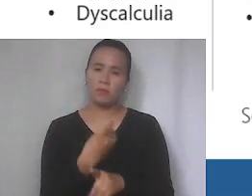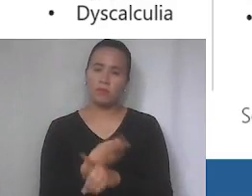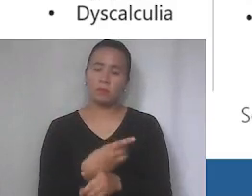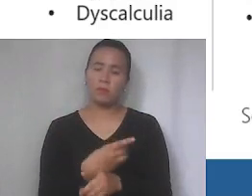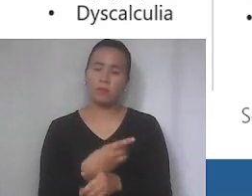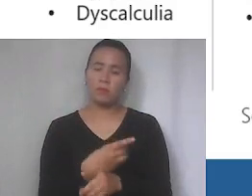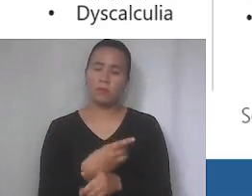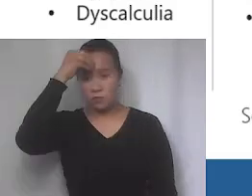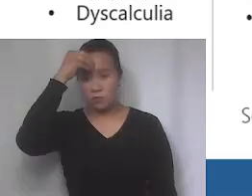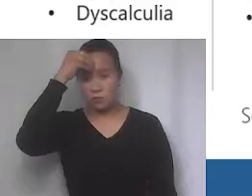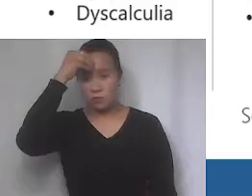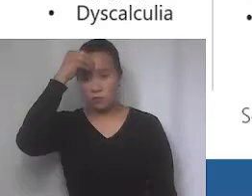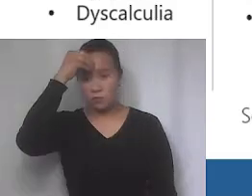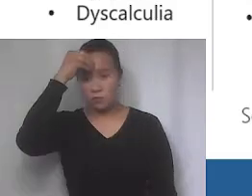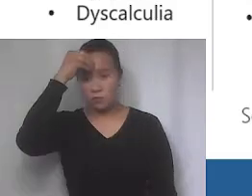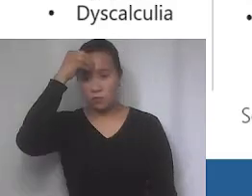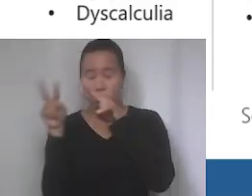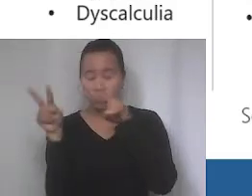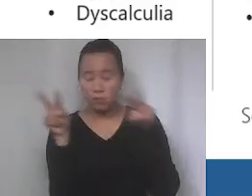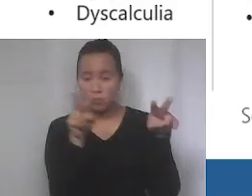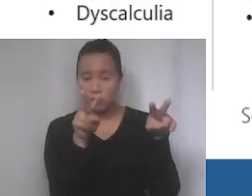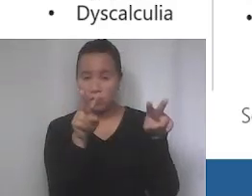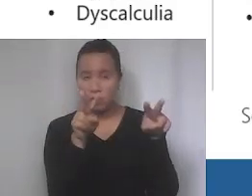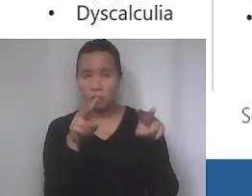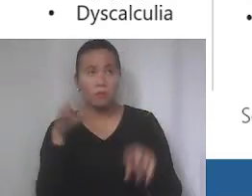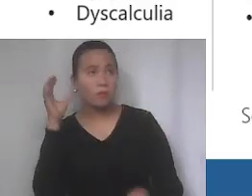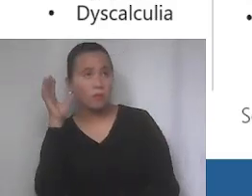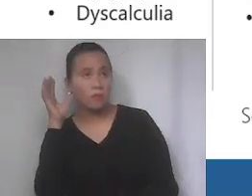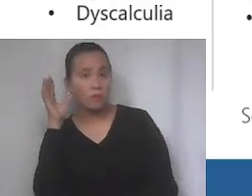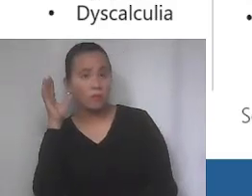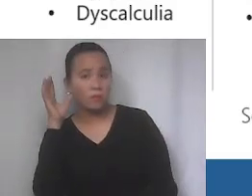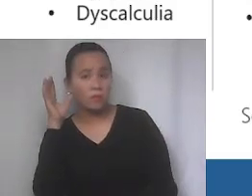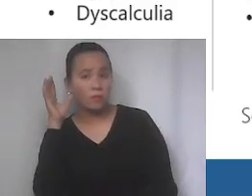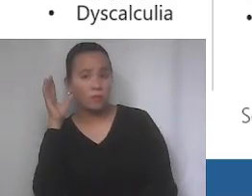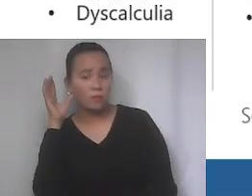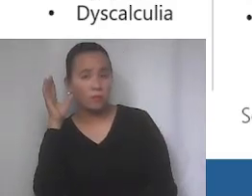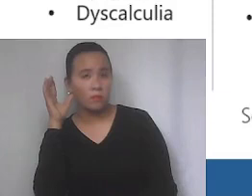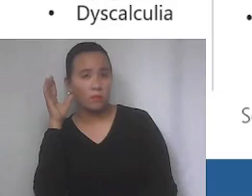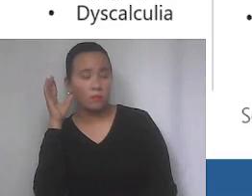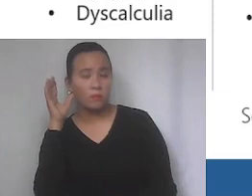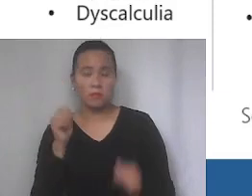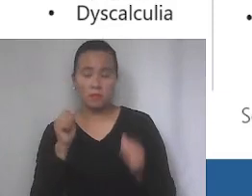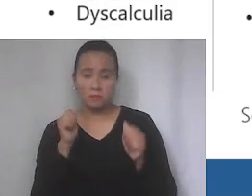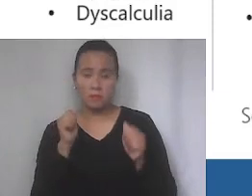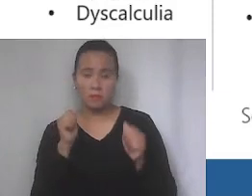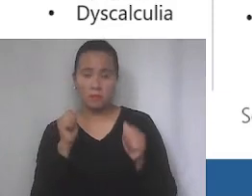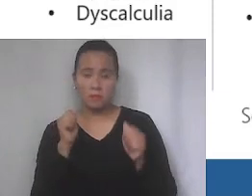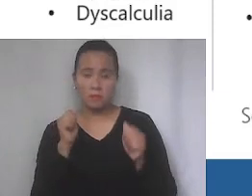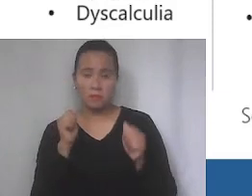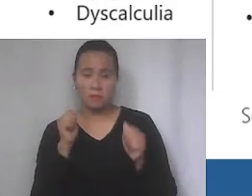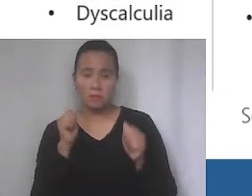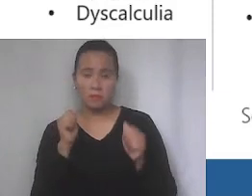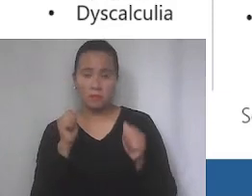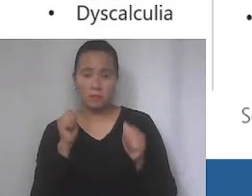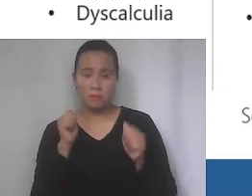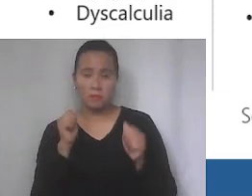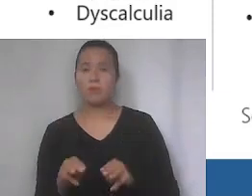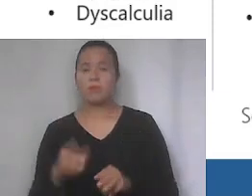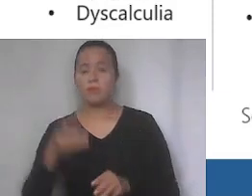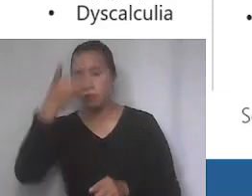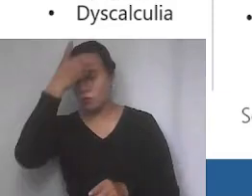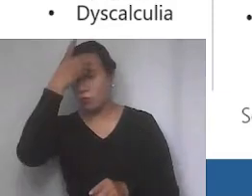There are many different types of disabilities, including learning, visual,